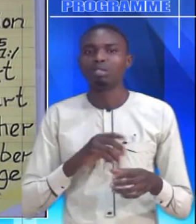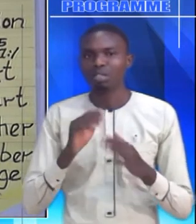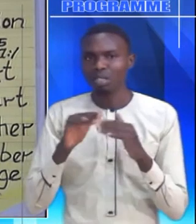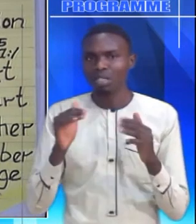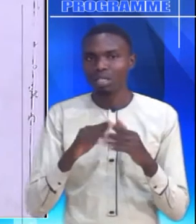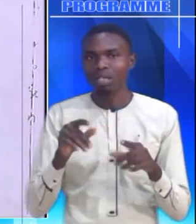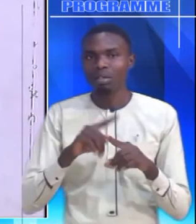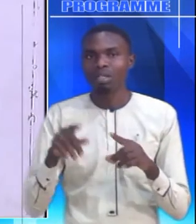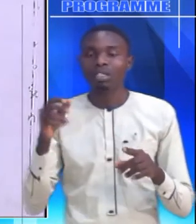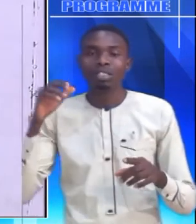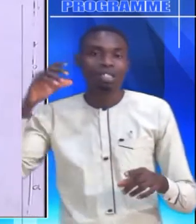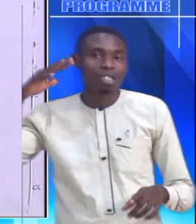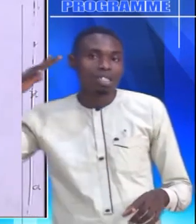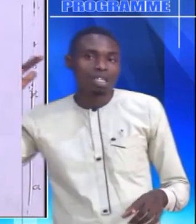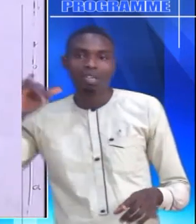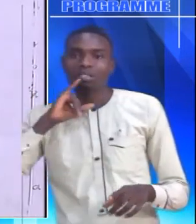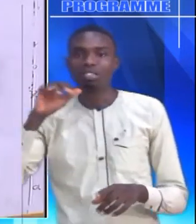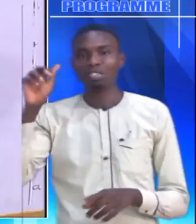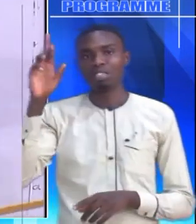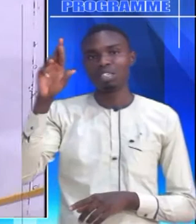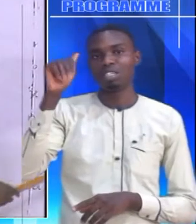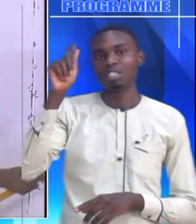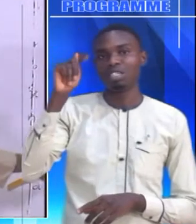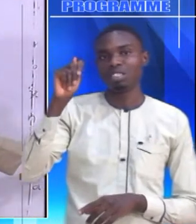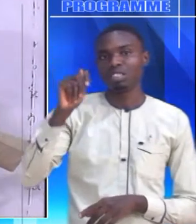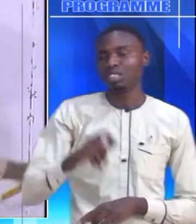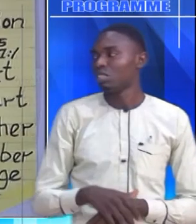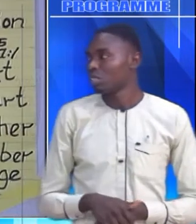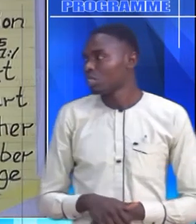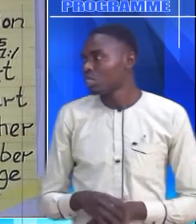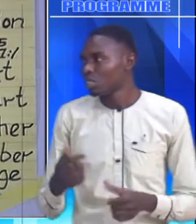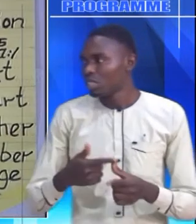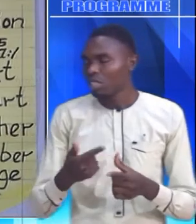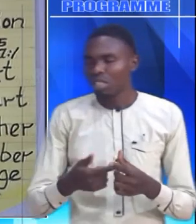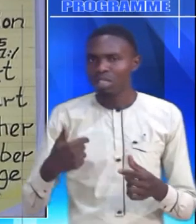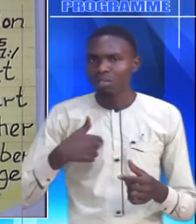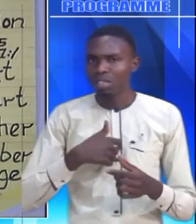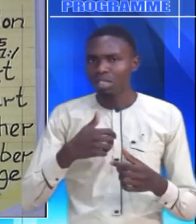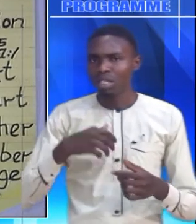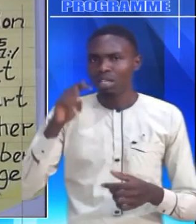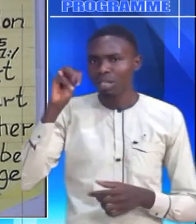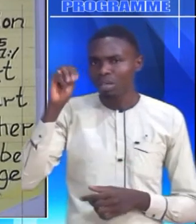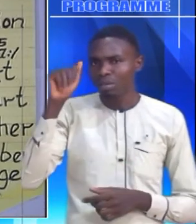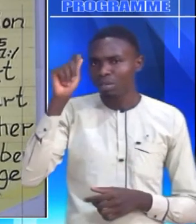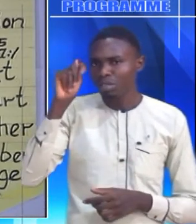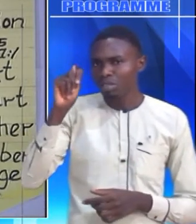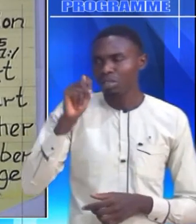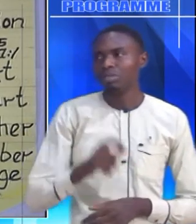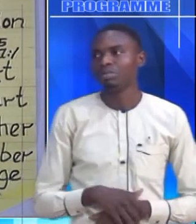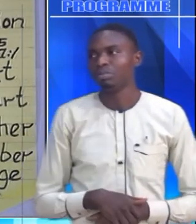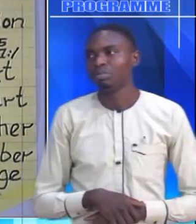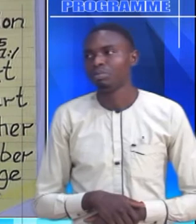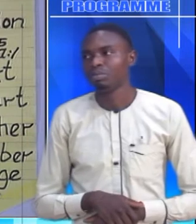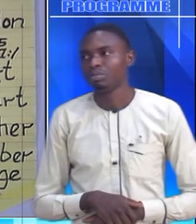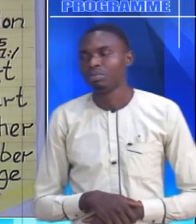what? Ah. Then we go further. Mat. Mat. all of us, you